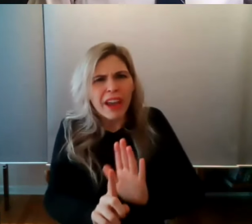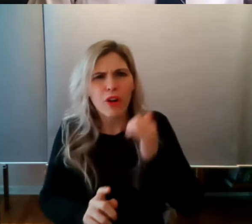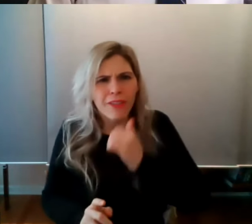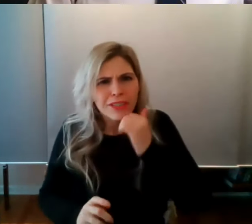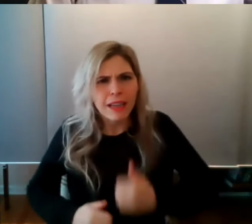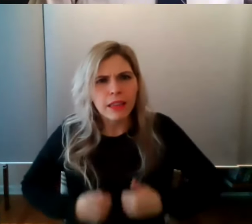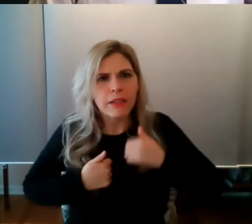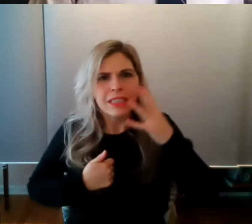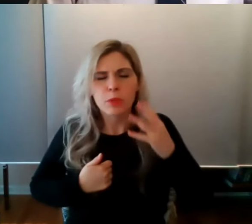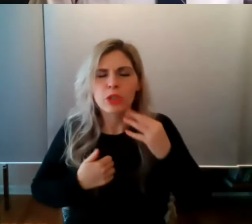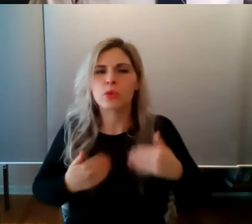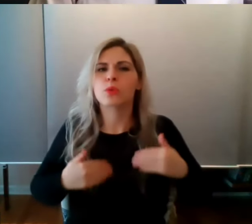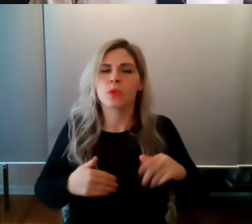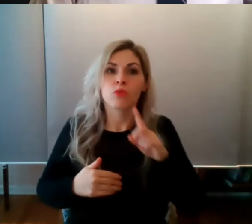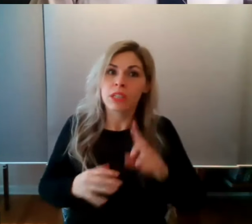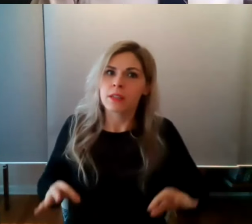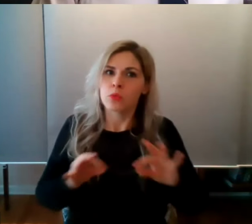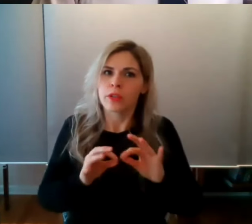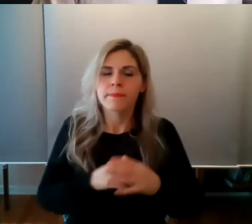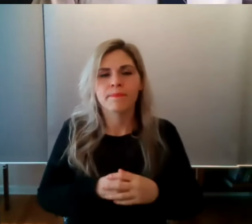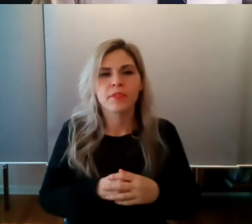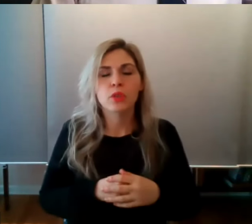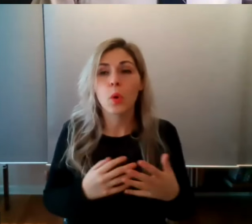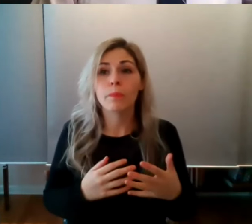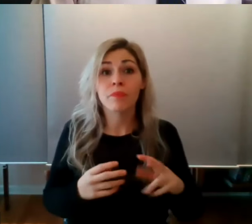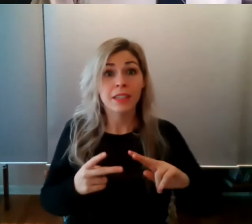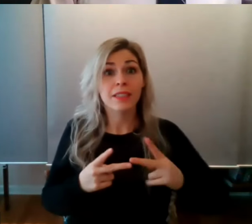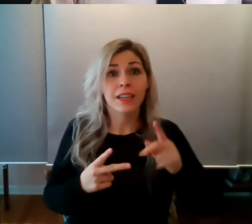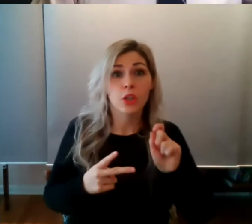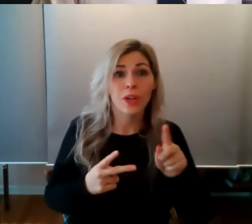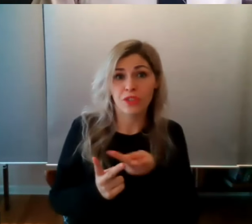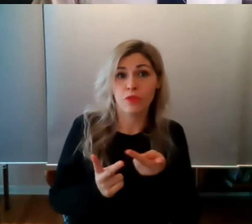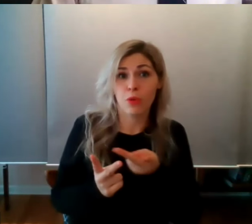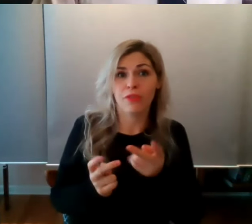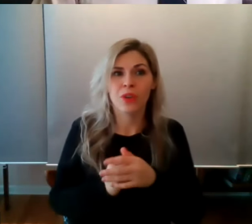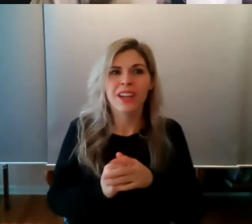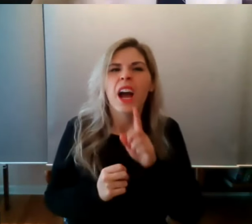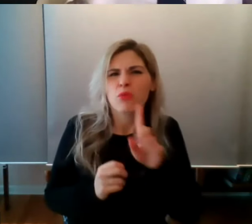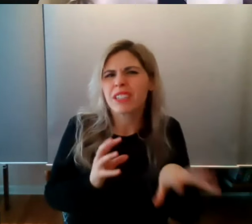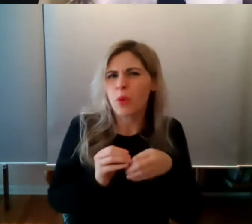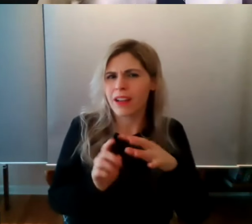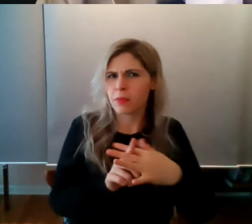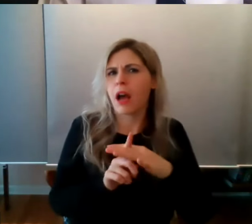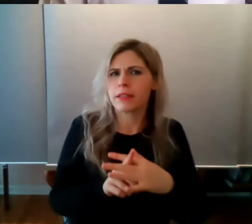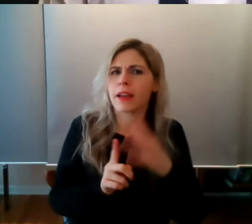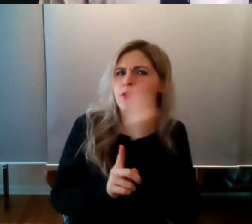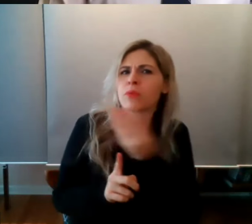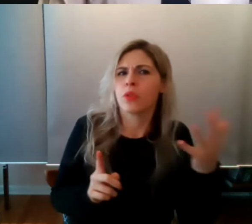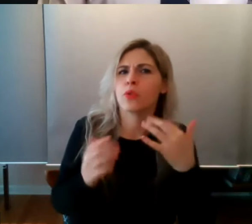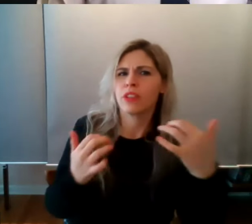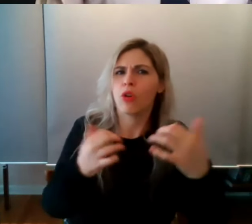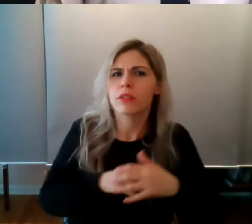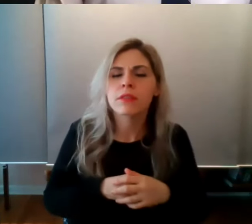life. So another question I have for the both of you, and to really contextualize this for our audience, you know, as